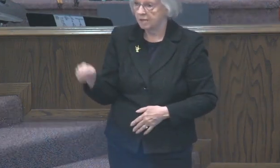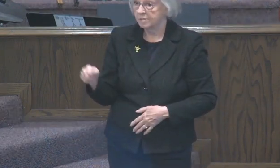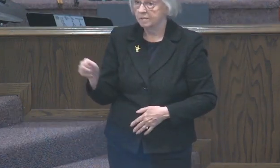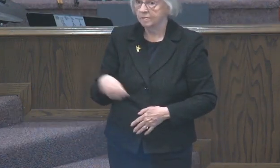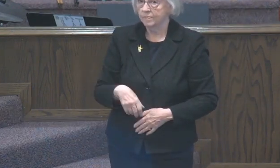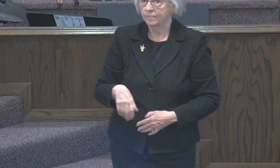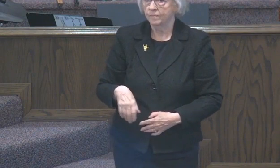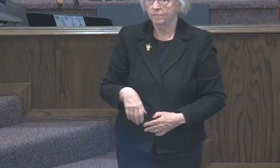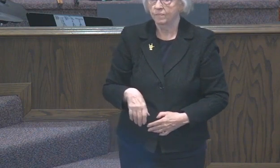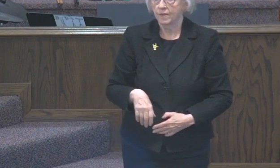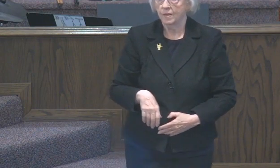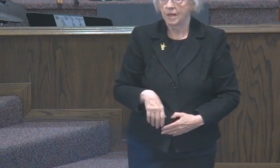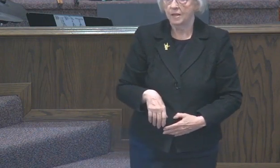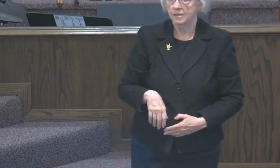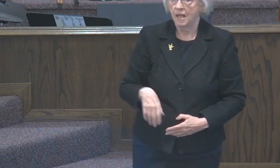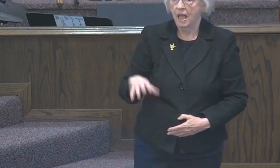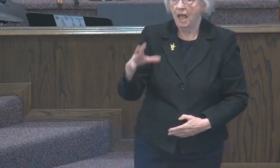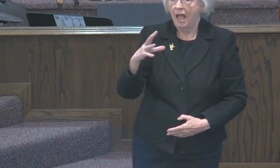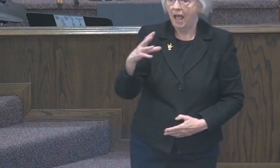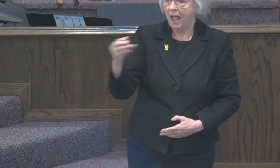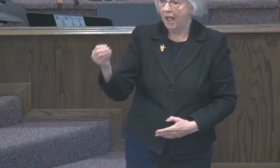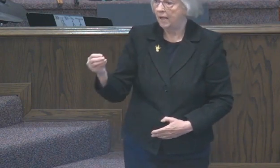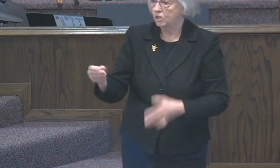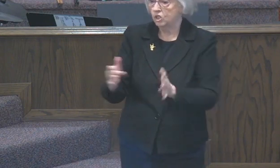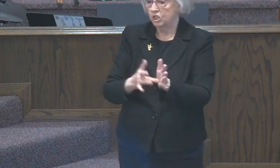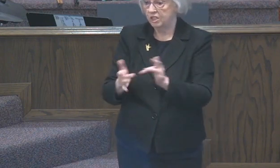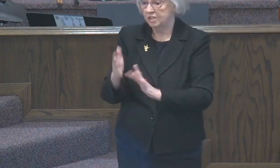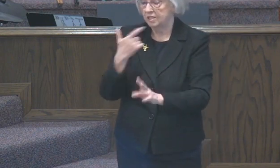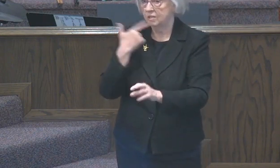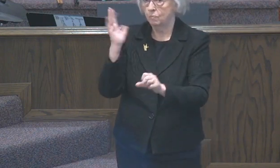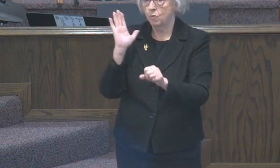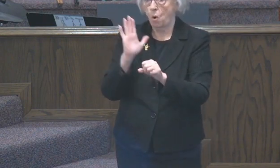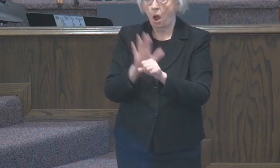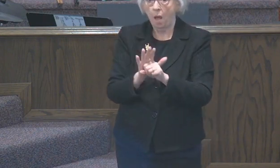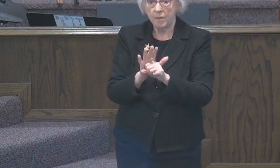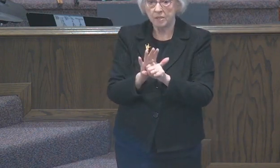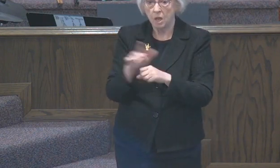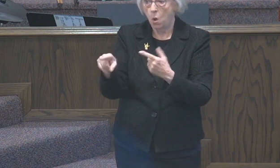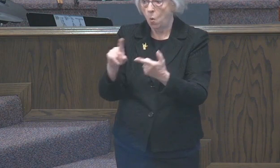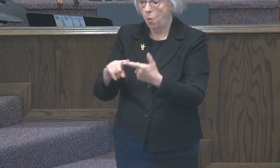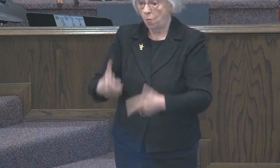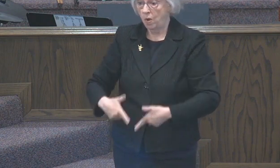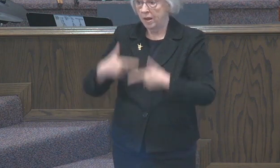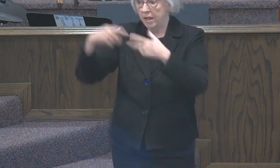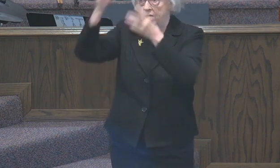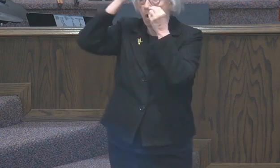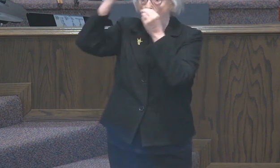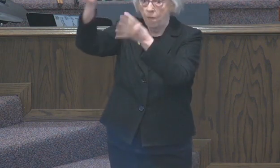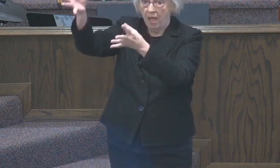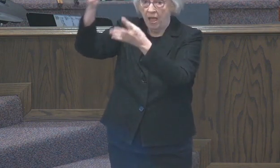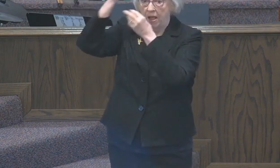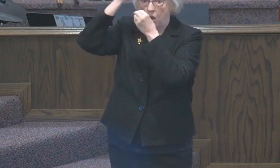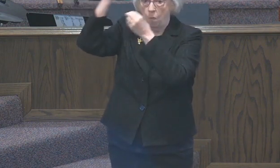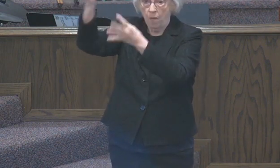manifest myself to him, which means I will show up to him, which means I will walk with him and talk with him